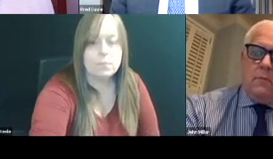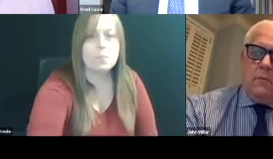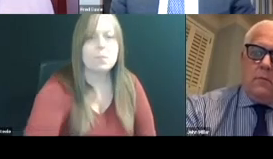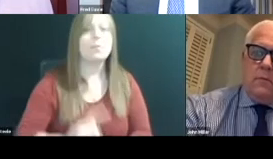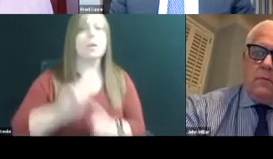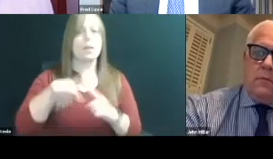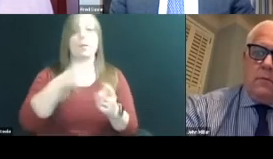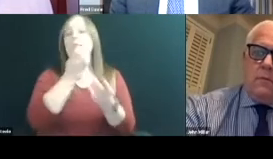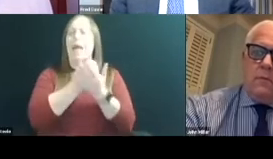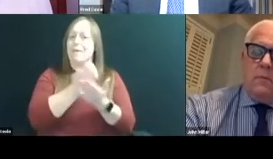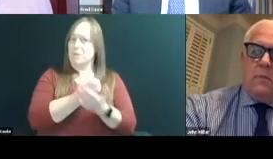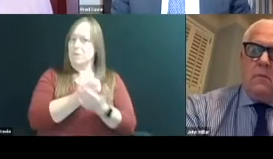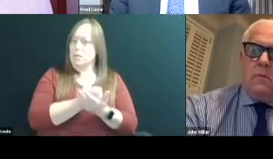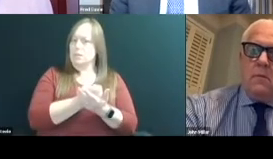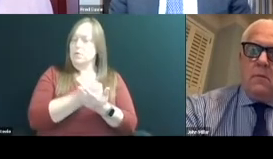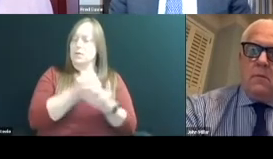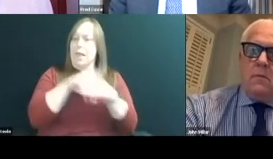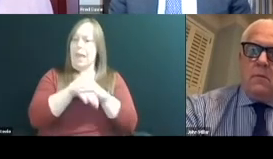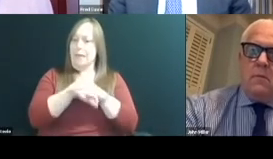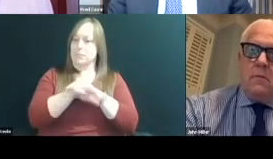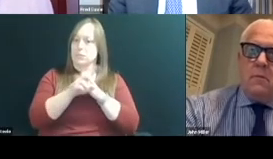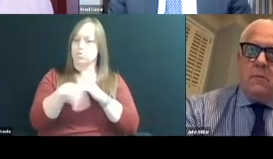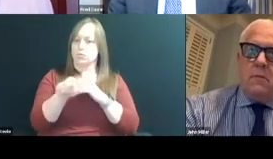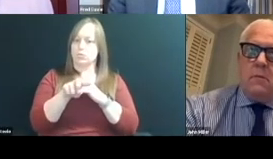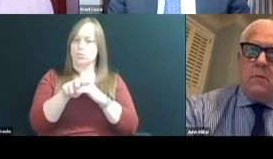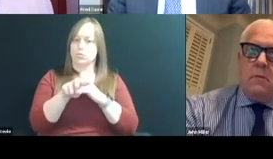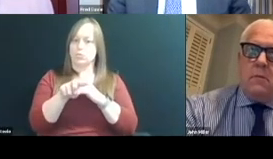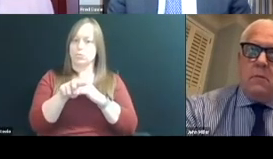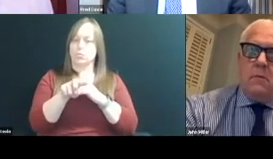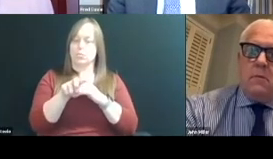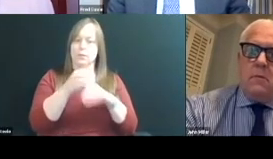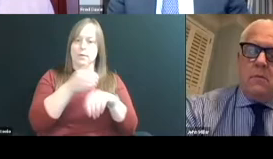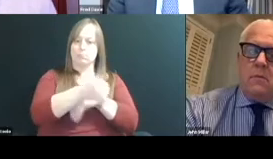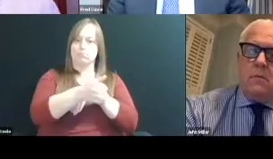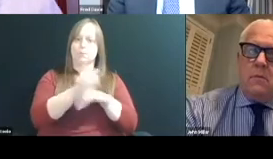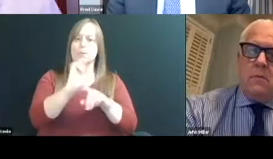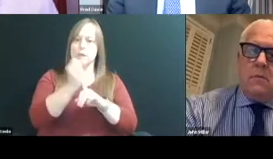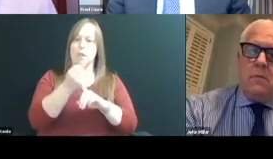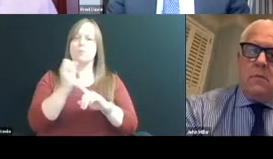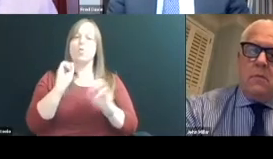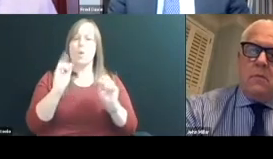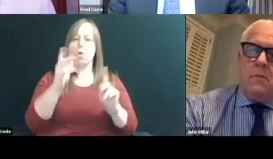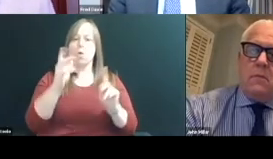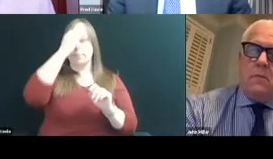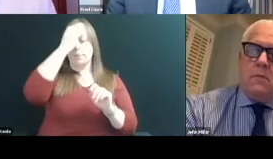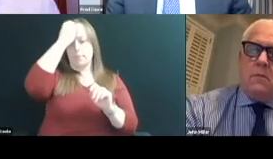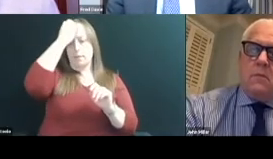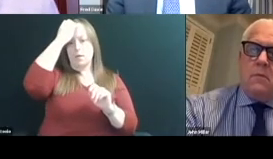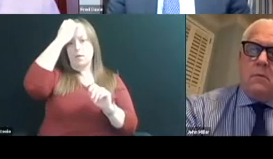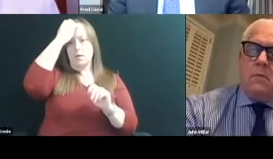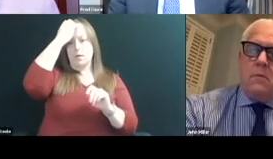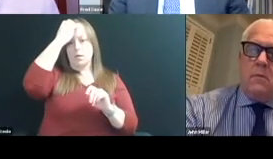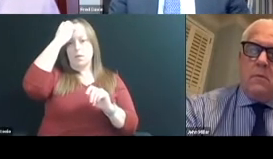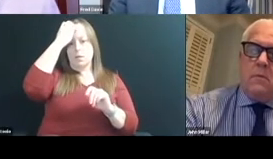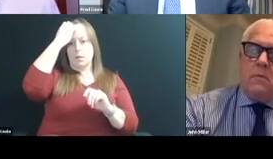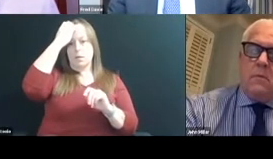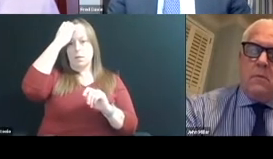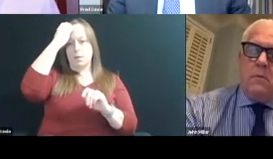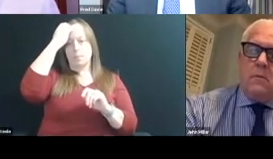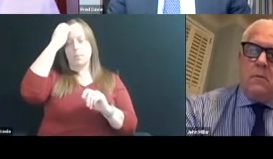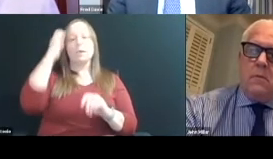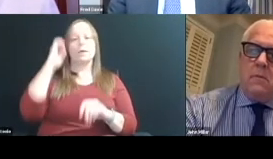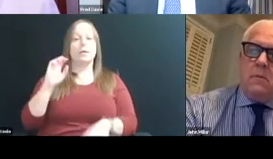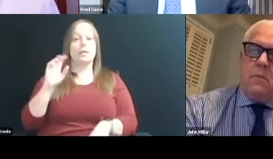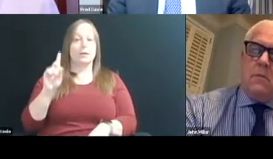the CCRB has access to in the adjudication of the cases that come before. Thank you. And Deputy Commissioner